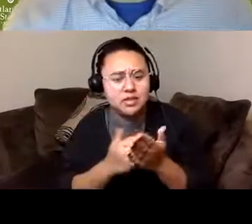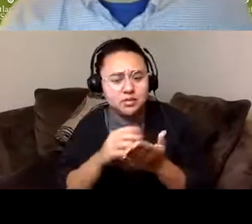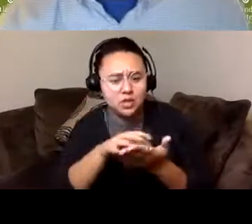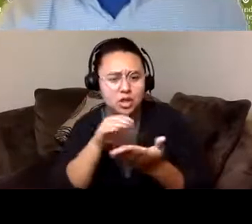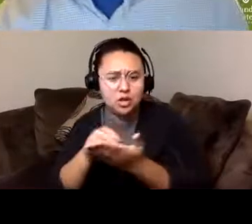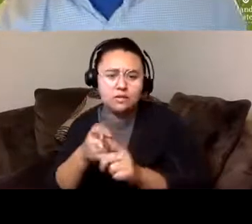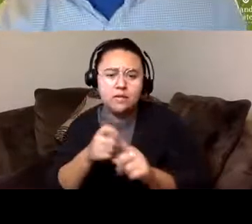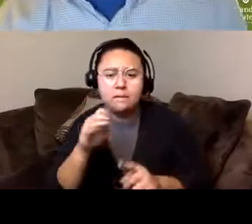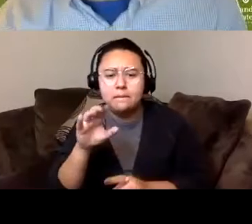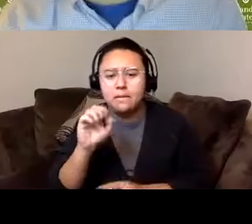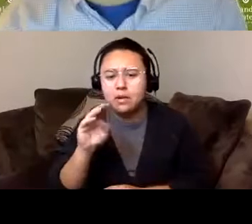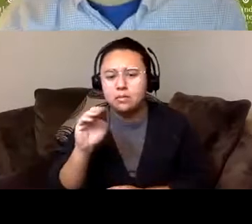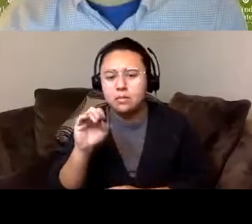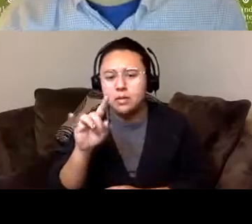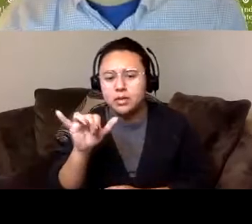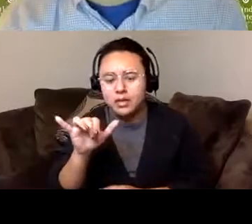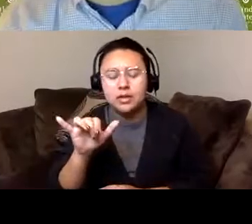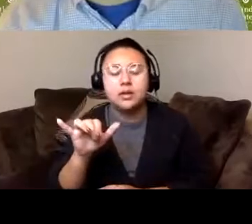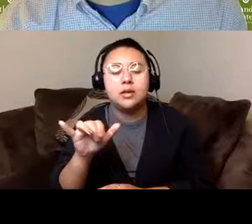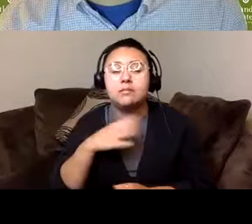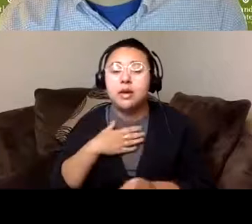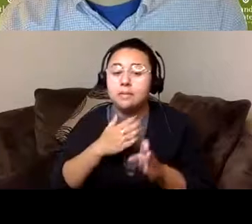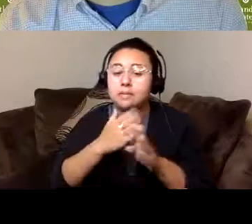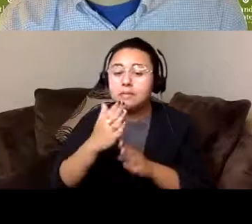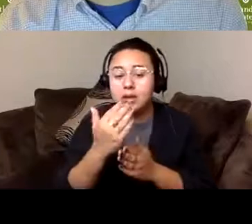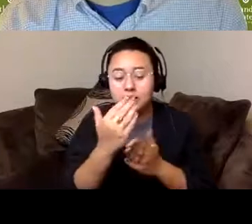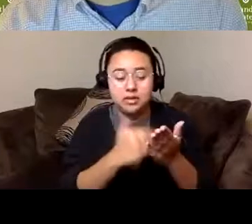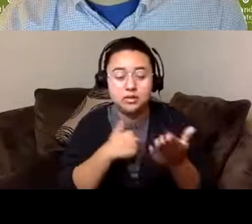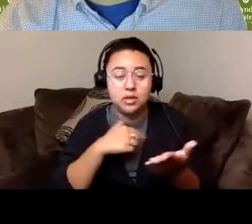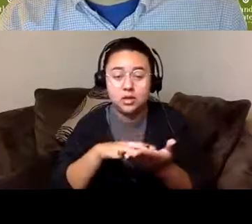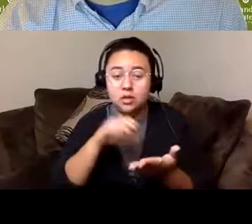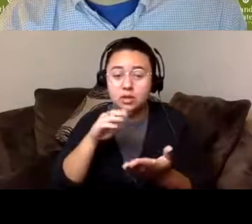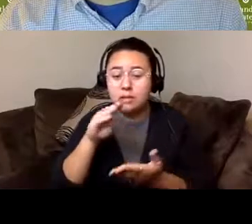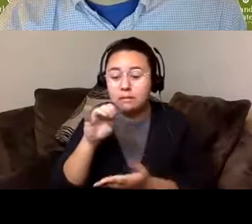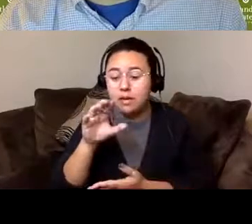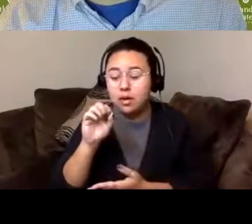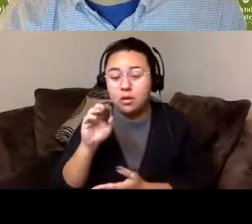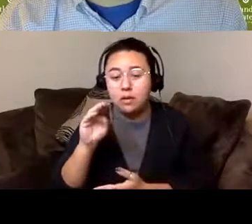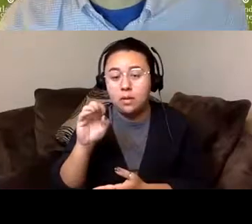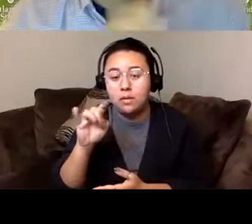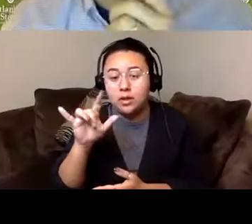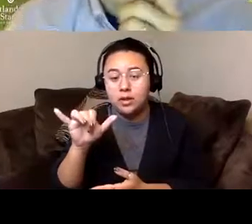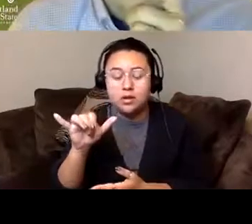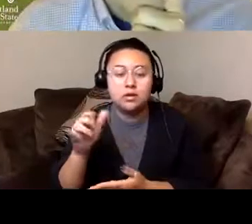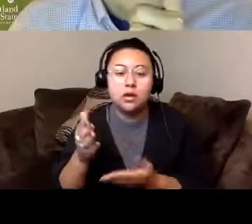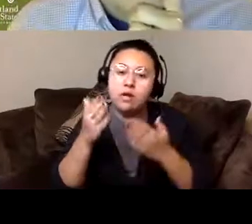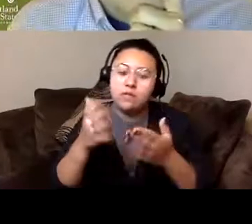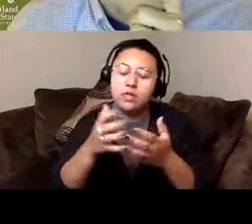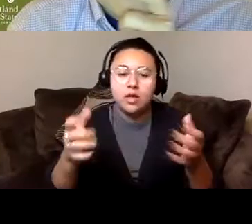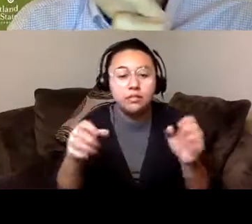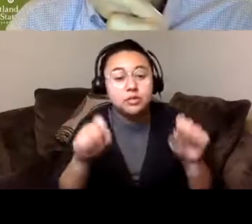The main one I have right now is that micromobility offers tremendous potential for our cities to meet a lot